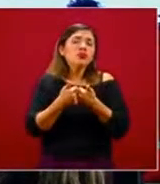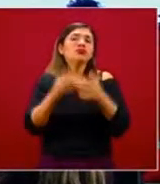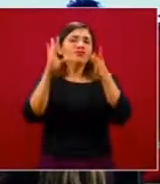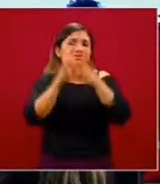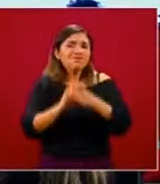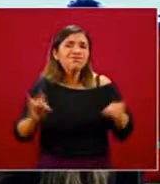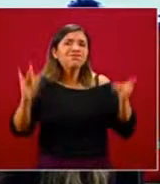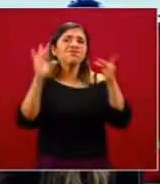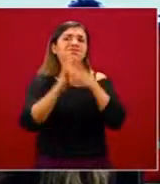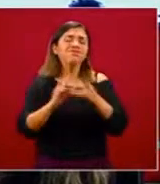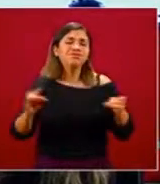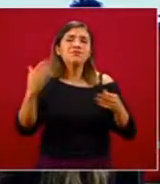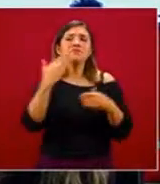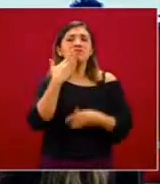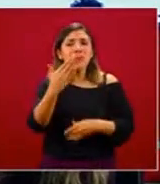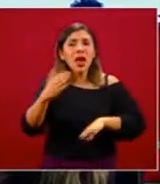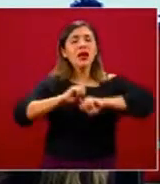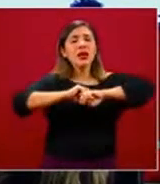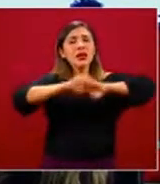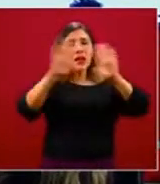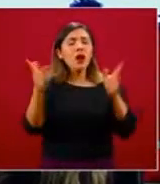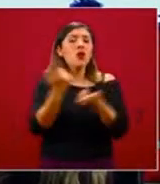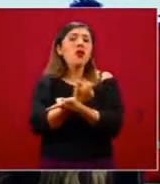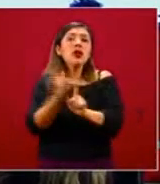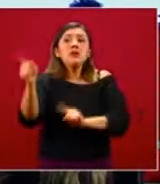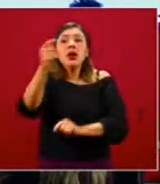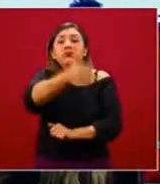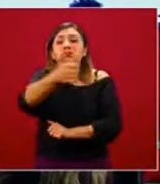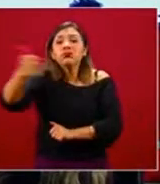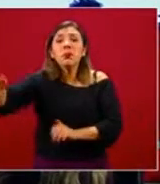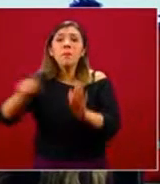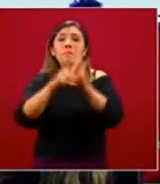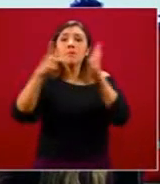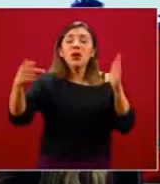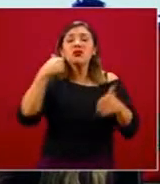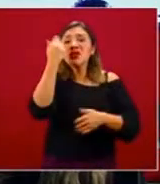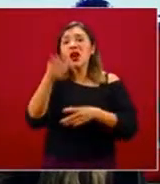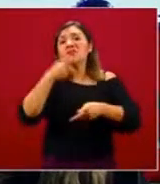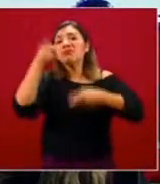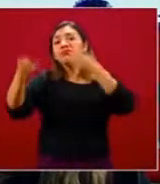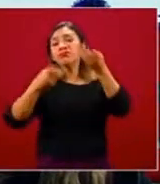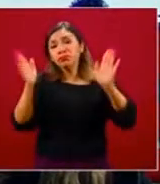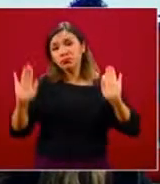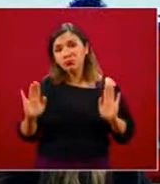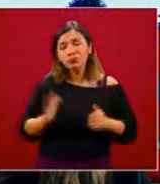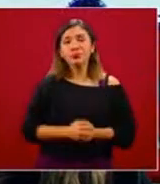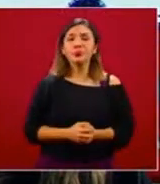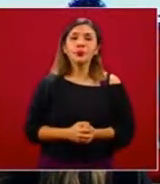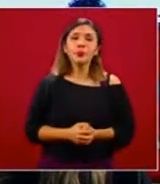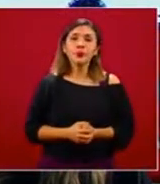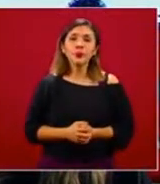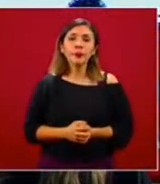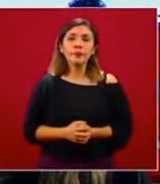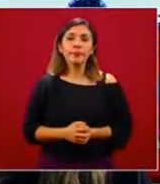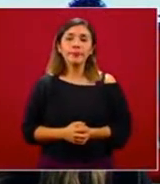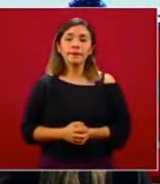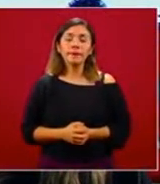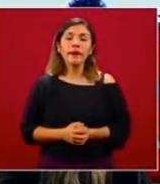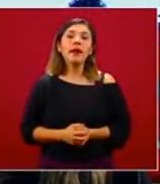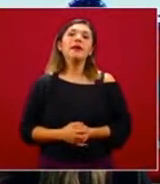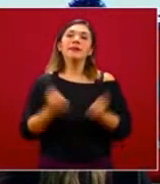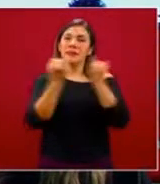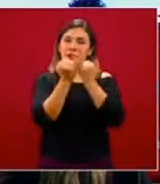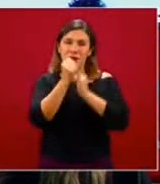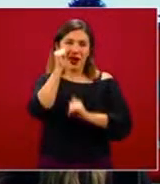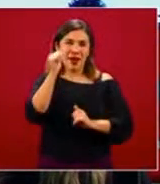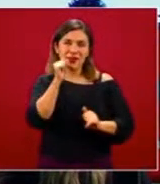tono information y that would orientación guide que libremente cada medio the quiera presentar. population, of course, with Aquí whatever tenemos, each igual que ayer,